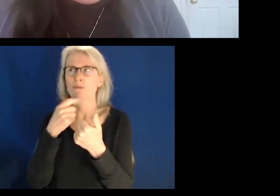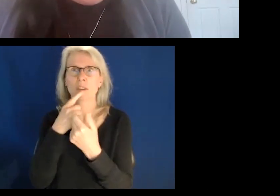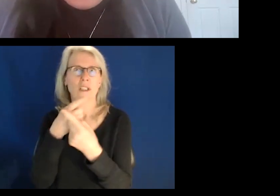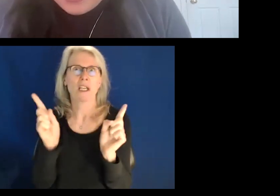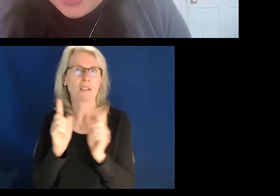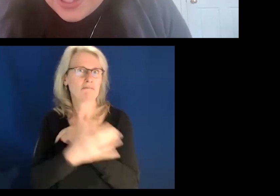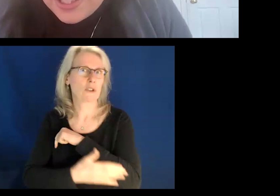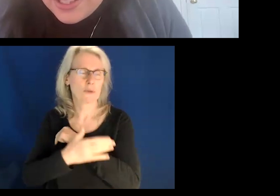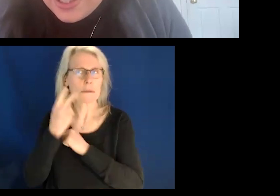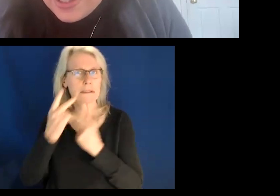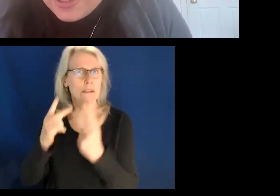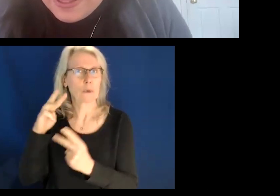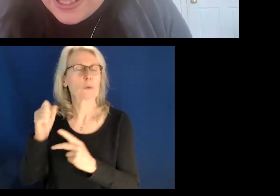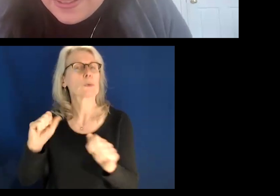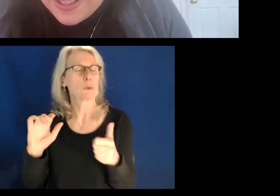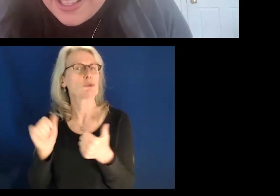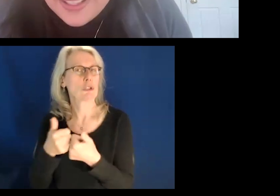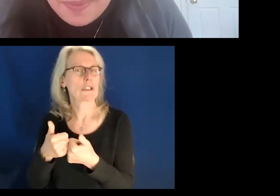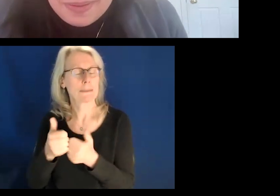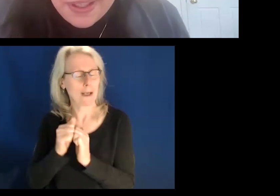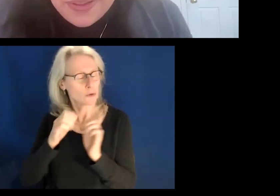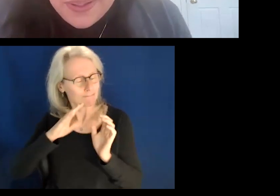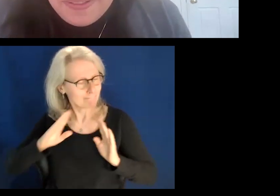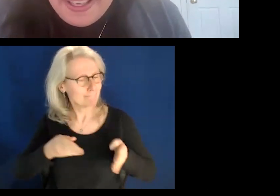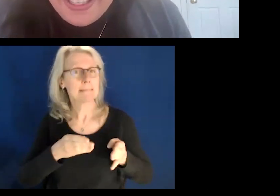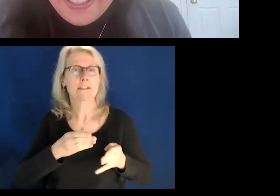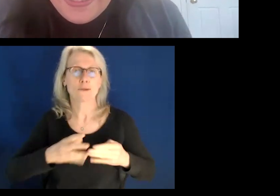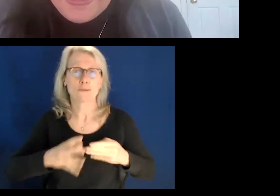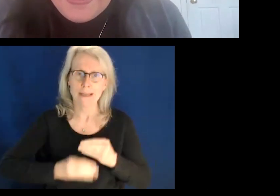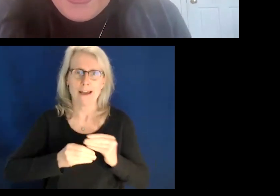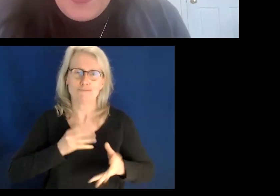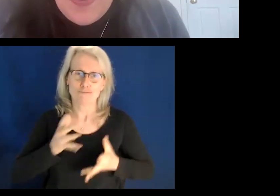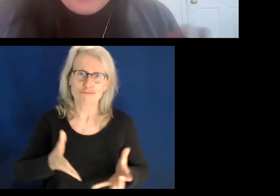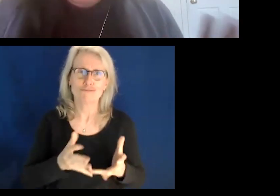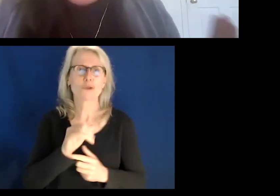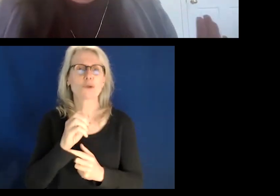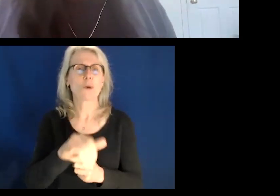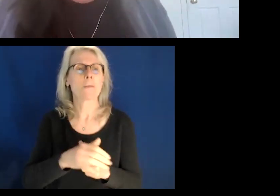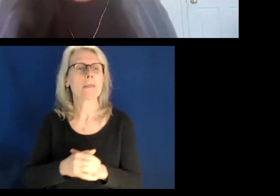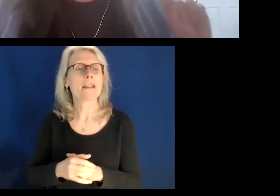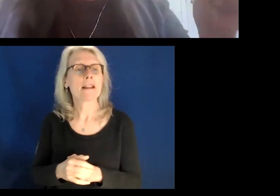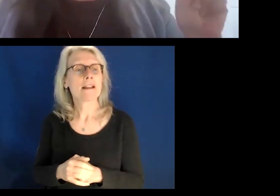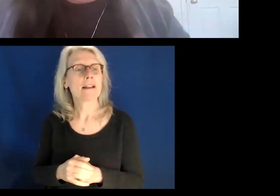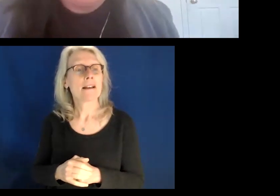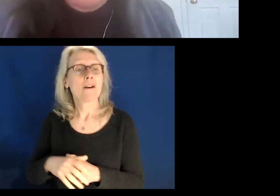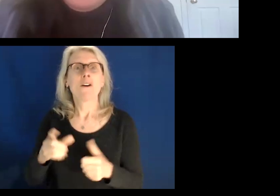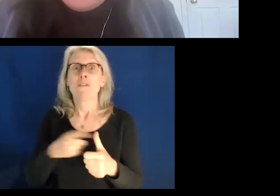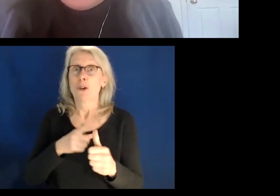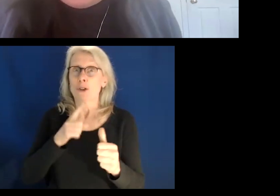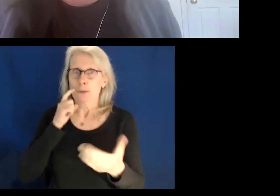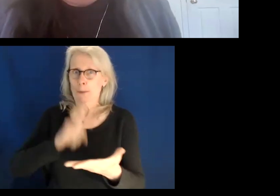So I'm going to just... let me just see if there's anything else I missed before I introduce everybody. Okay, I'm going to select our sponsors. That's